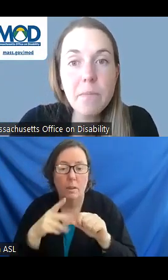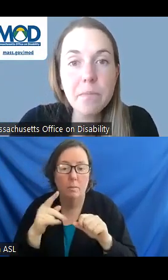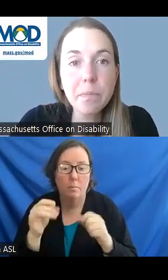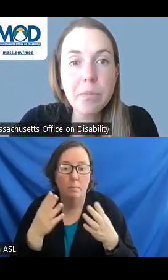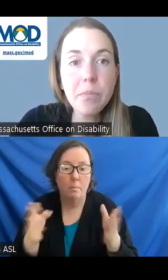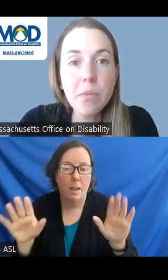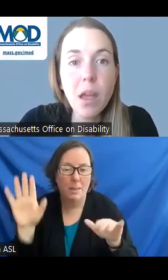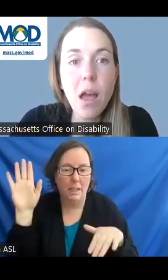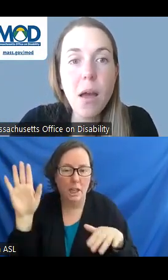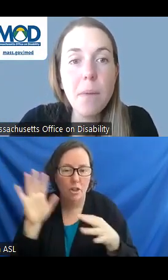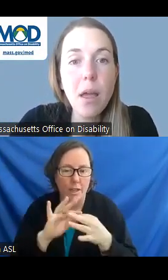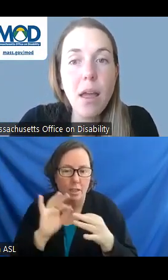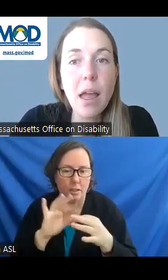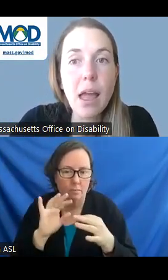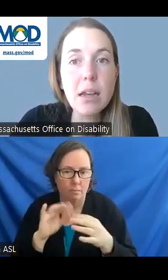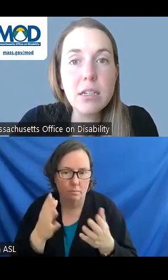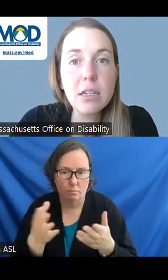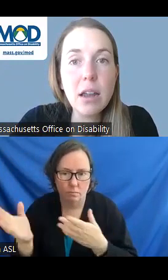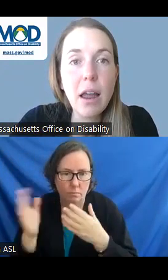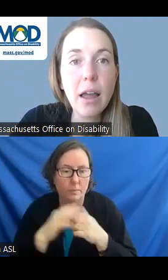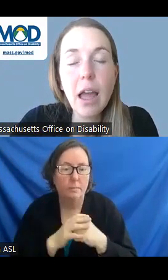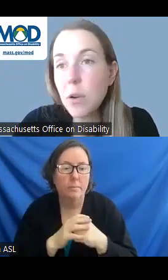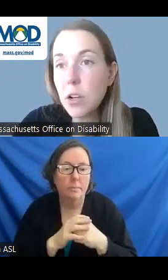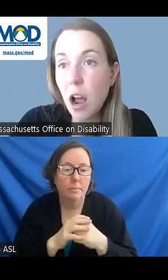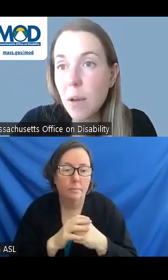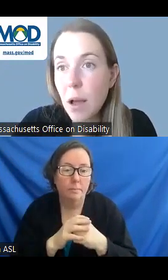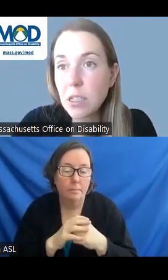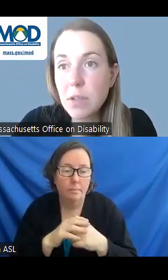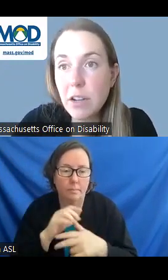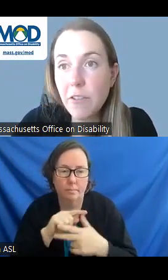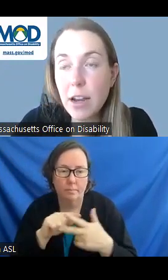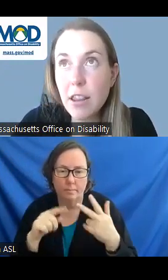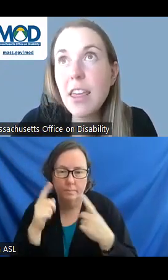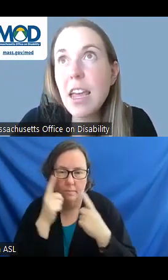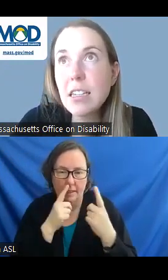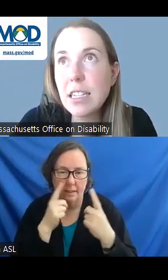hearing. And I